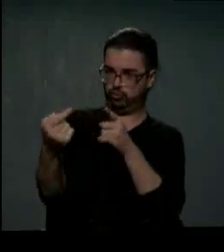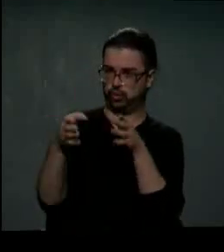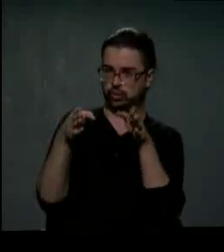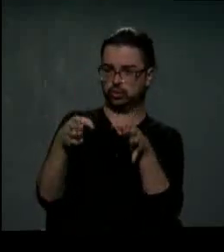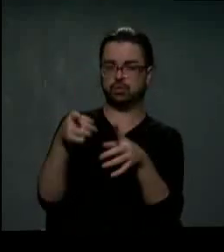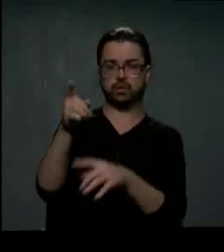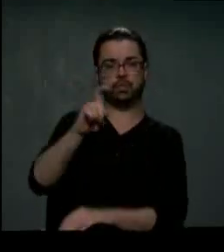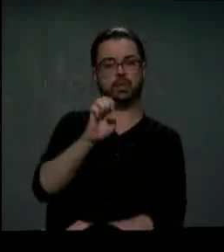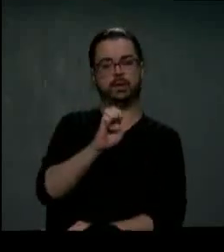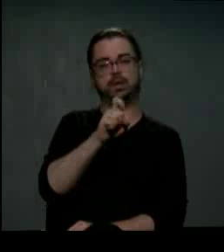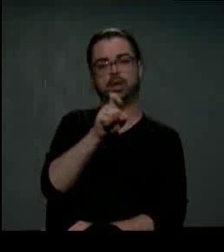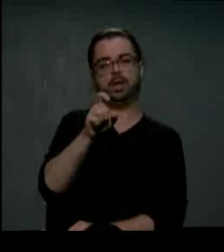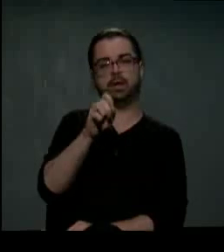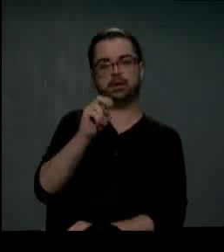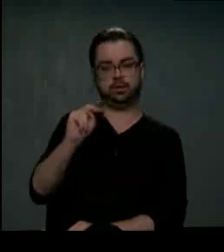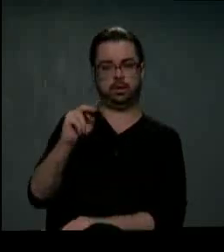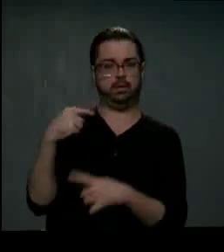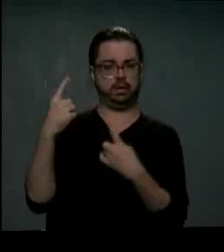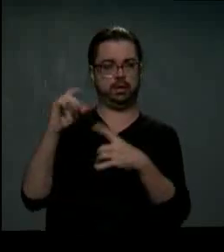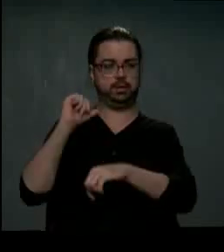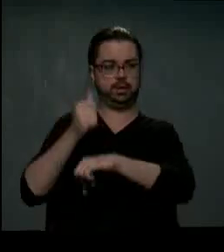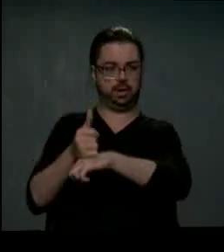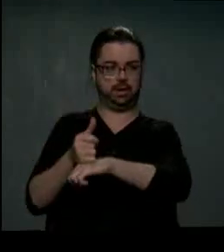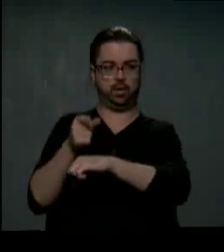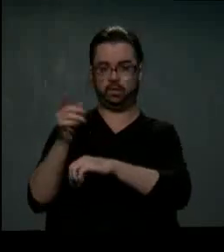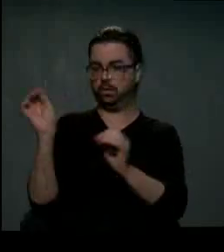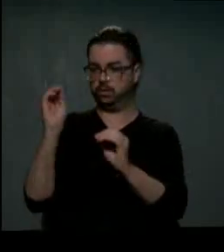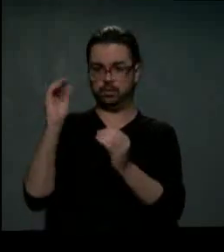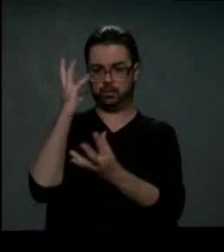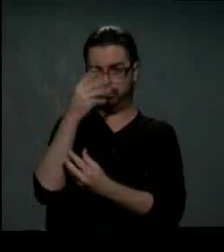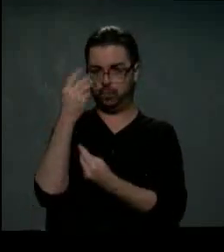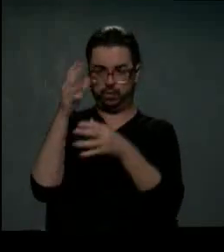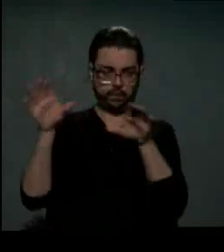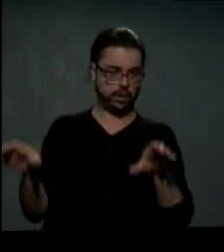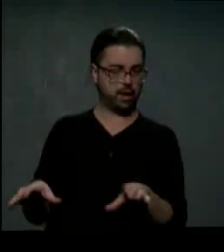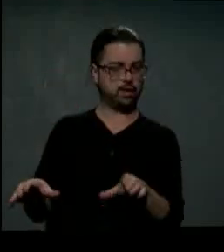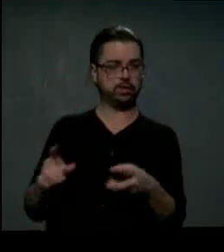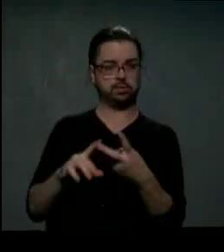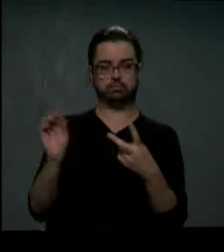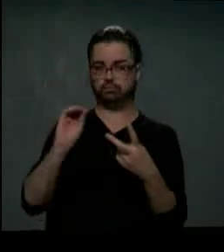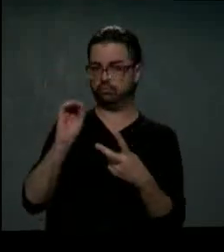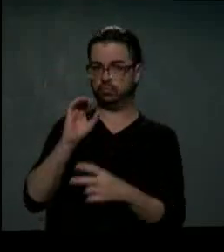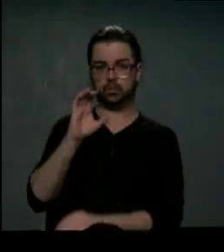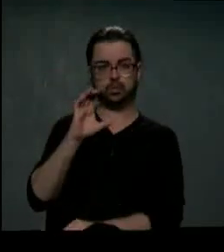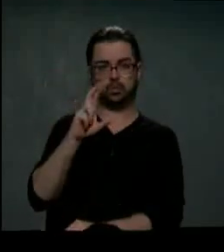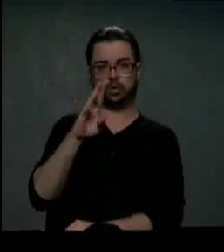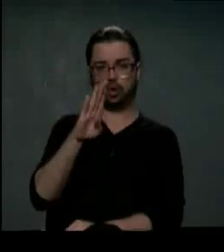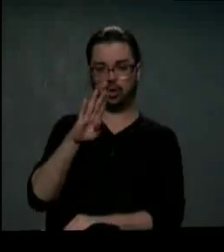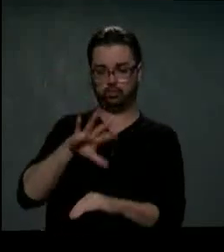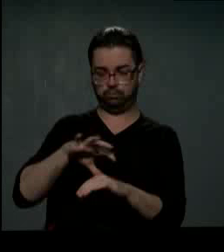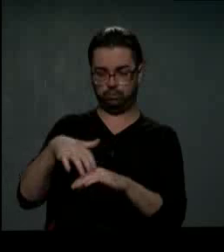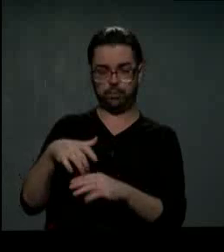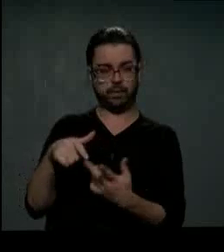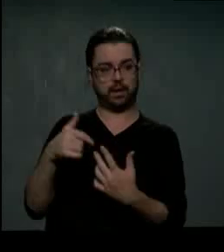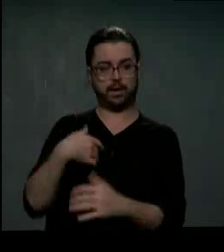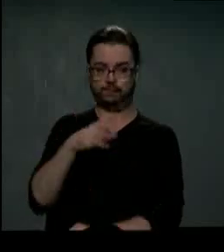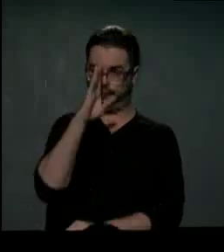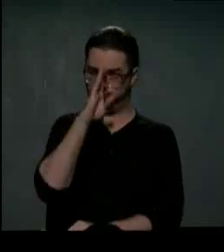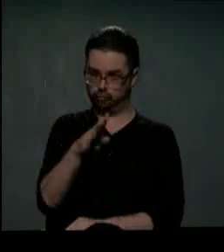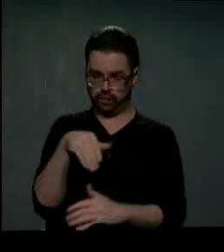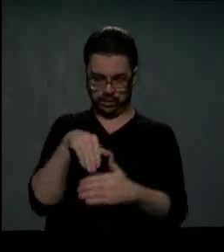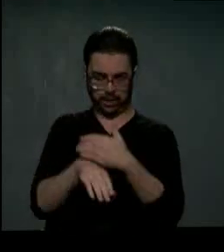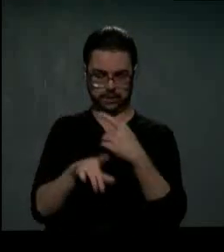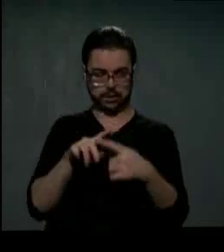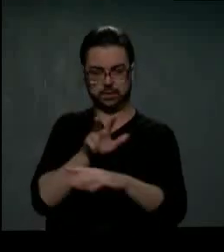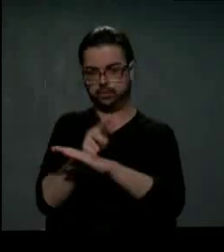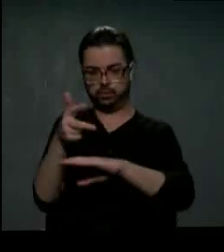where the Exxon has taken over, there's no beautification, there's no curbage. They have direct access